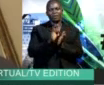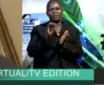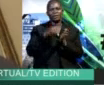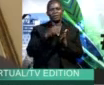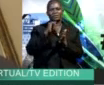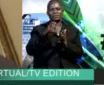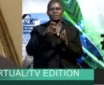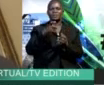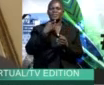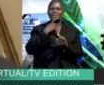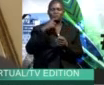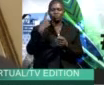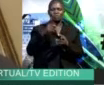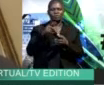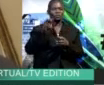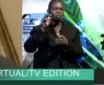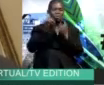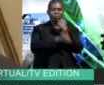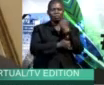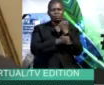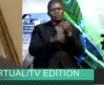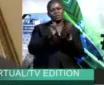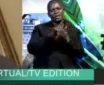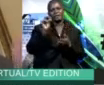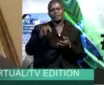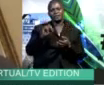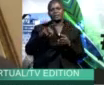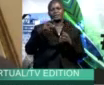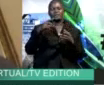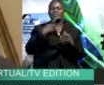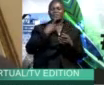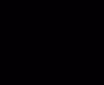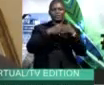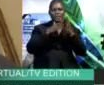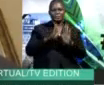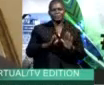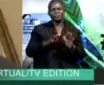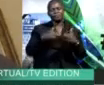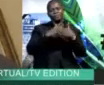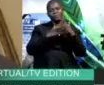It is a tough one for the country that needs serious leadership.